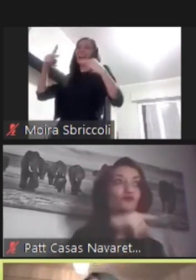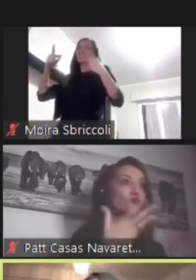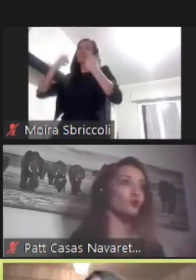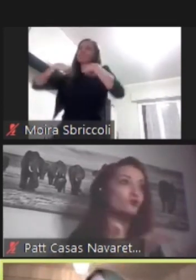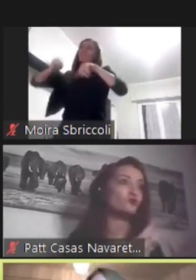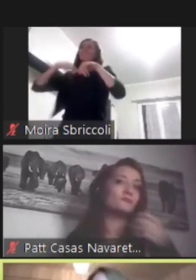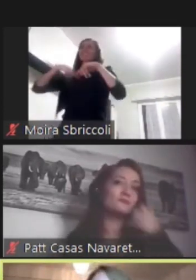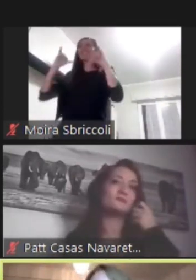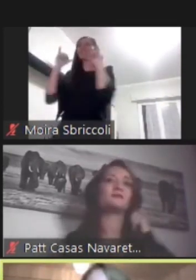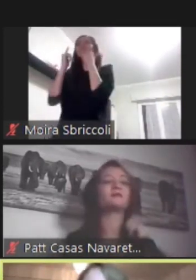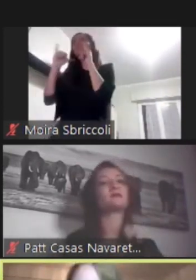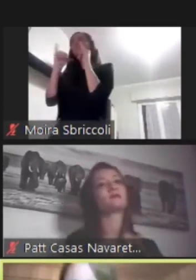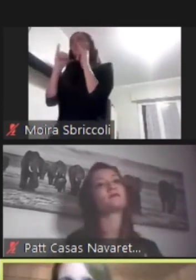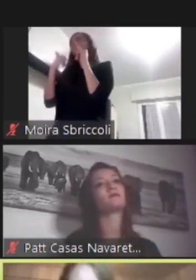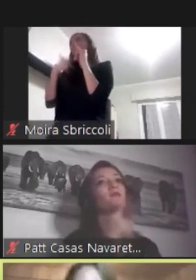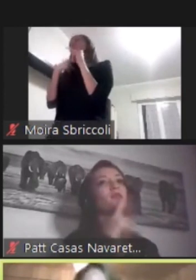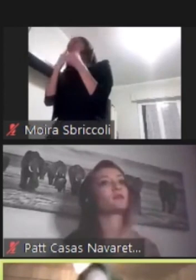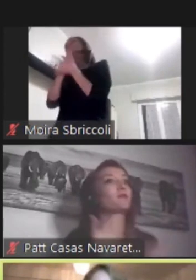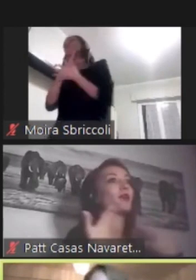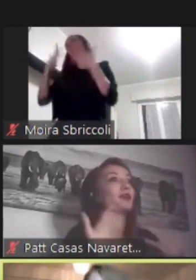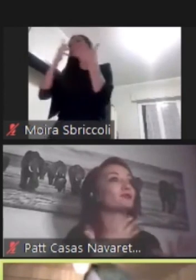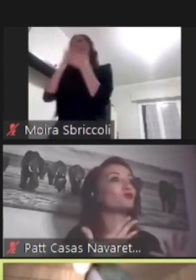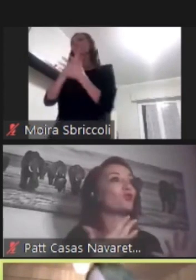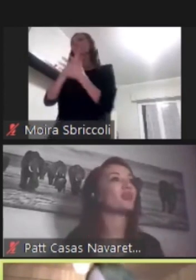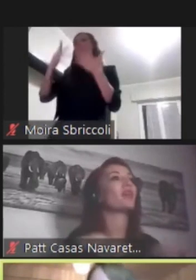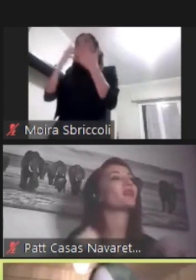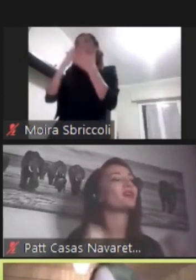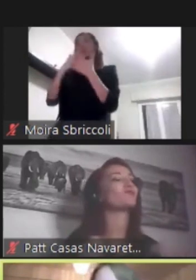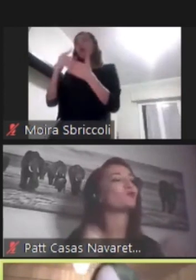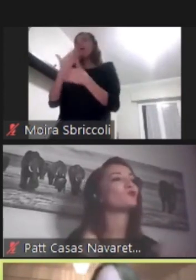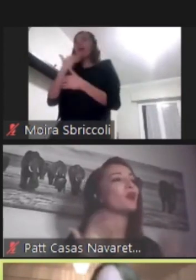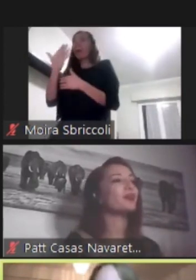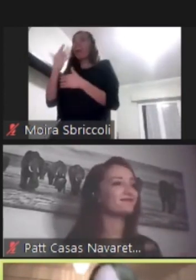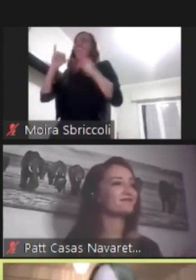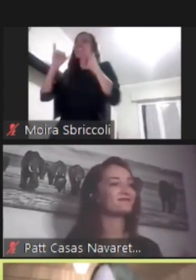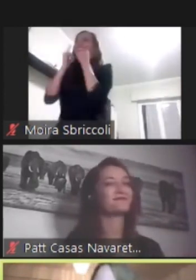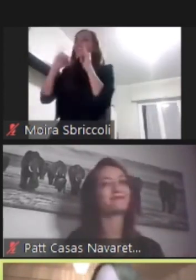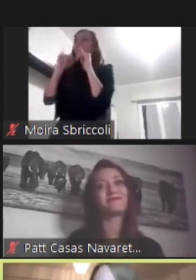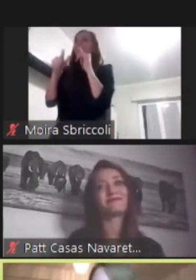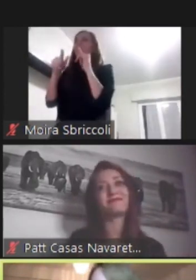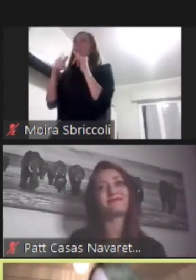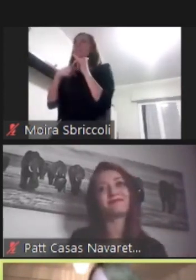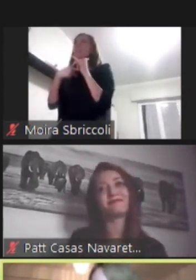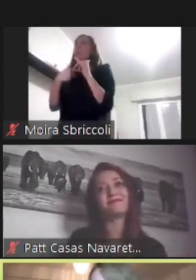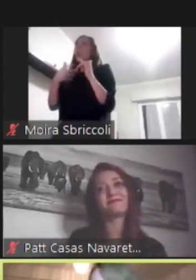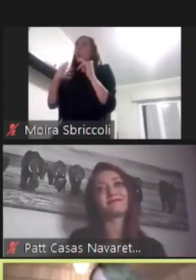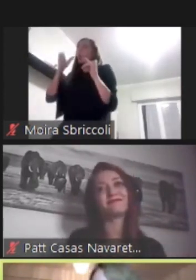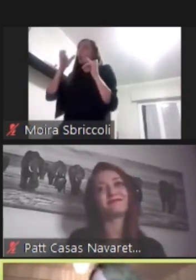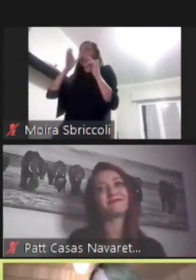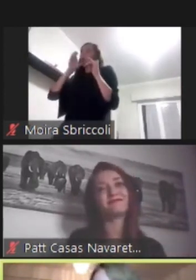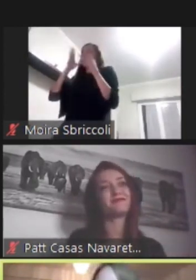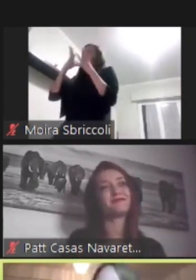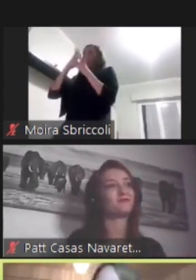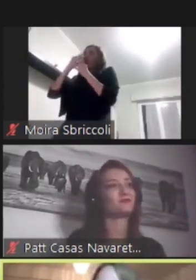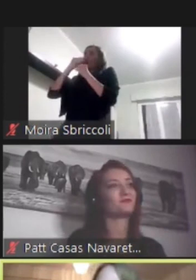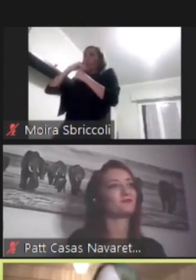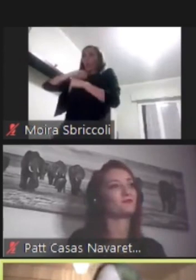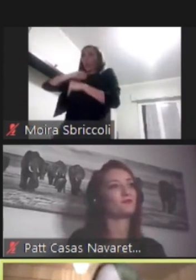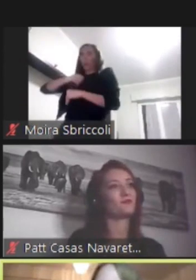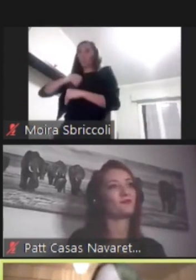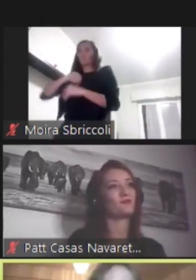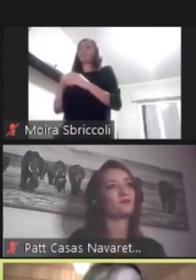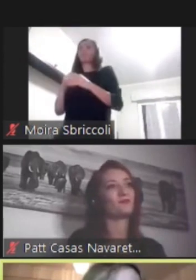So let's do a great recap on the products itself. So, you know, as you can tell, Elite